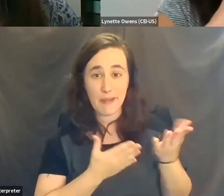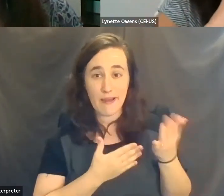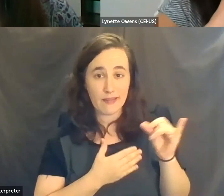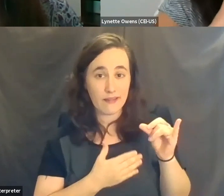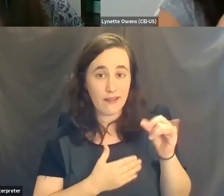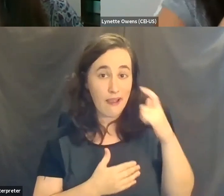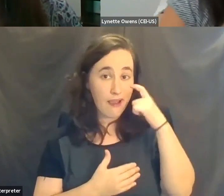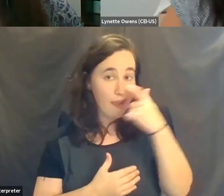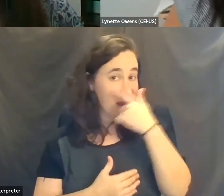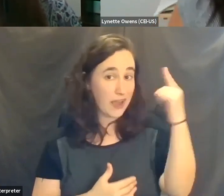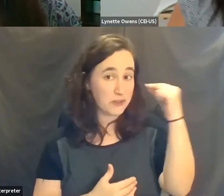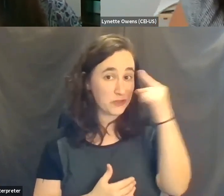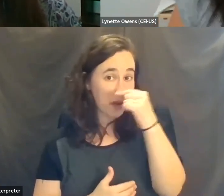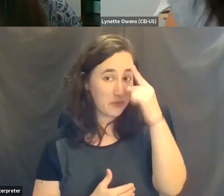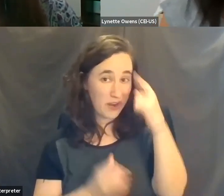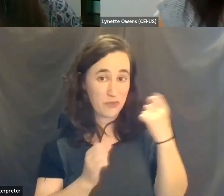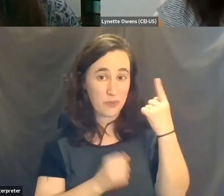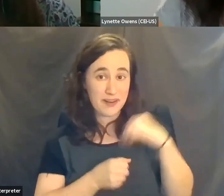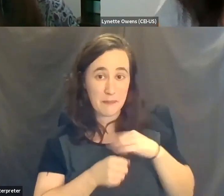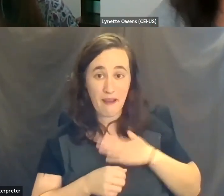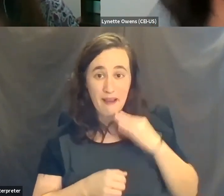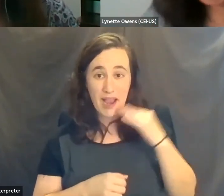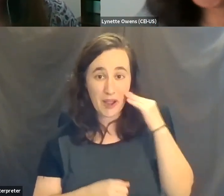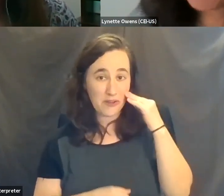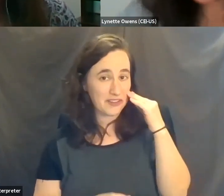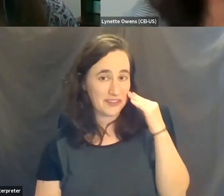in the house because of that.